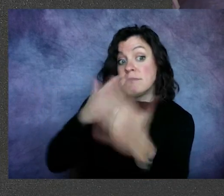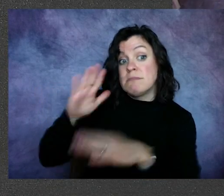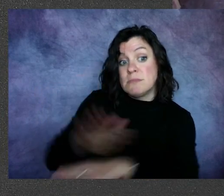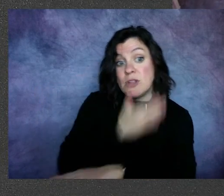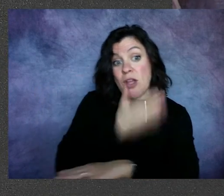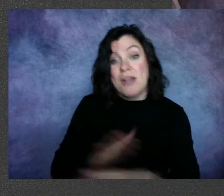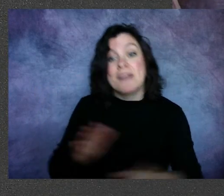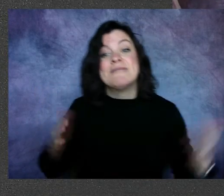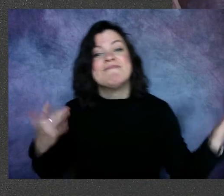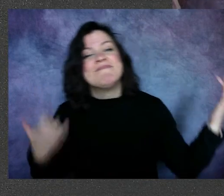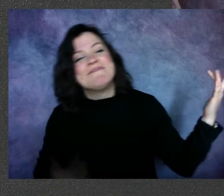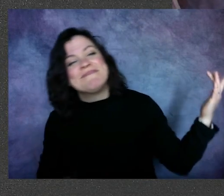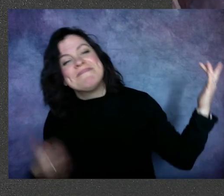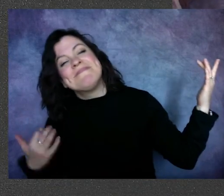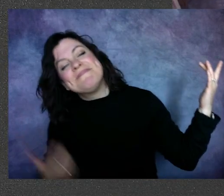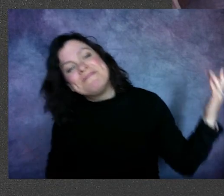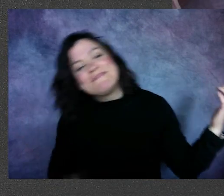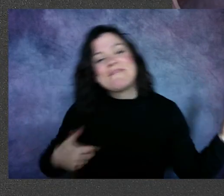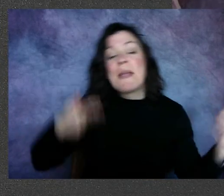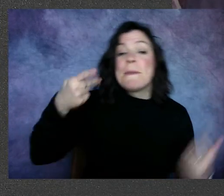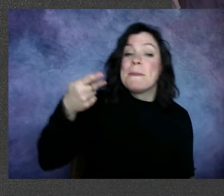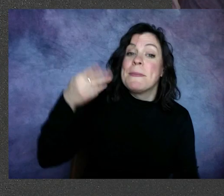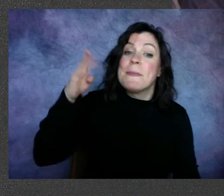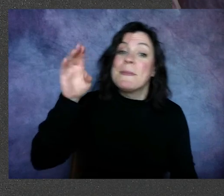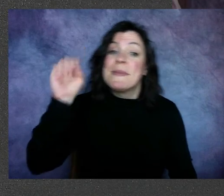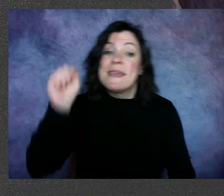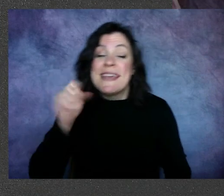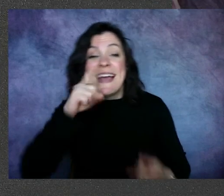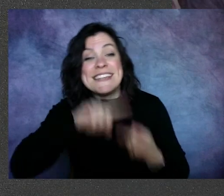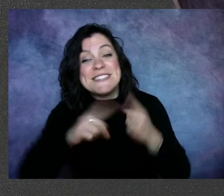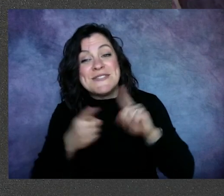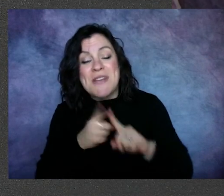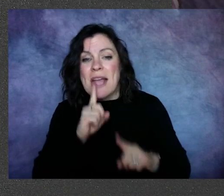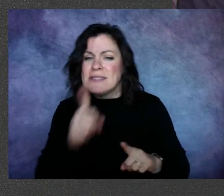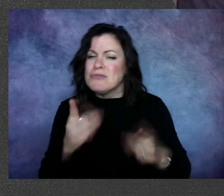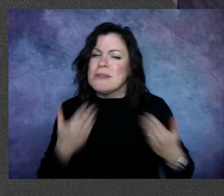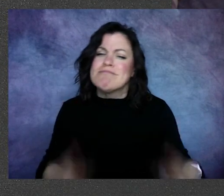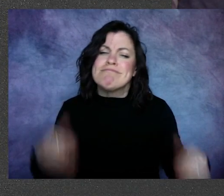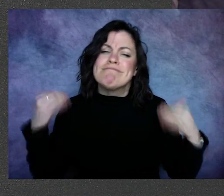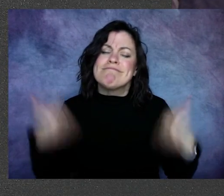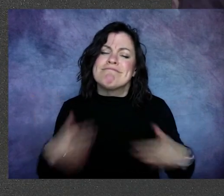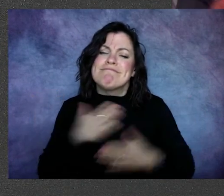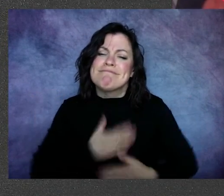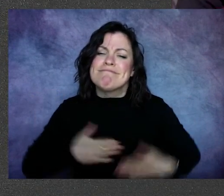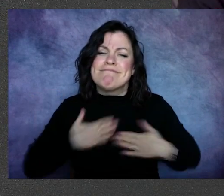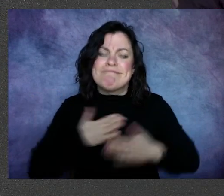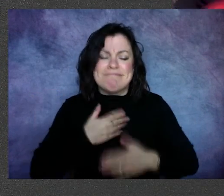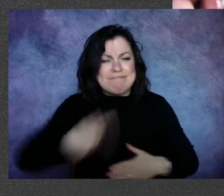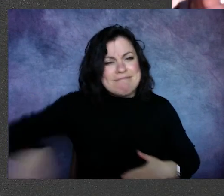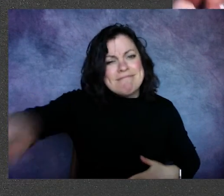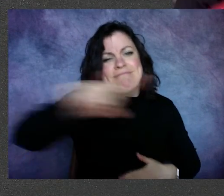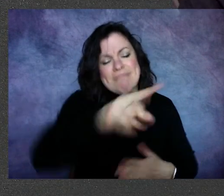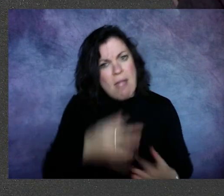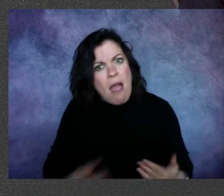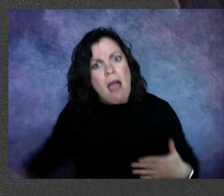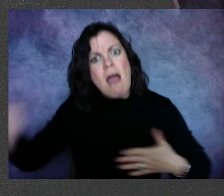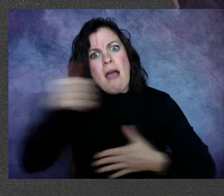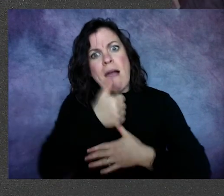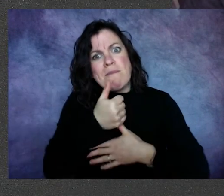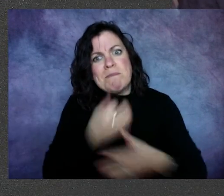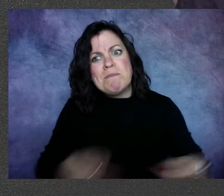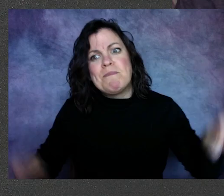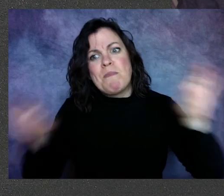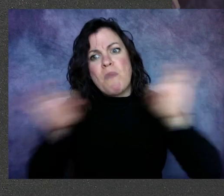One, two, three. PBS friends are so fun. Everyone is number